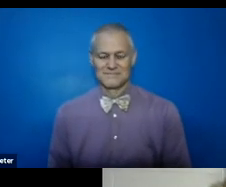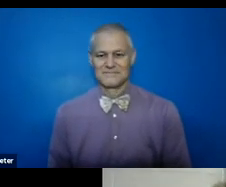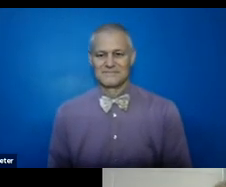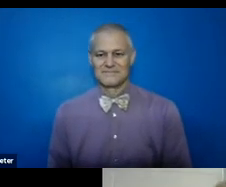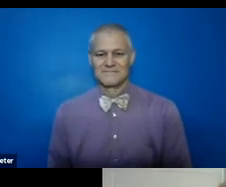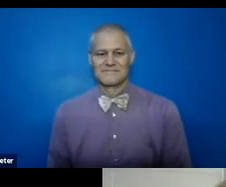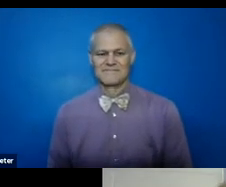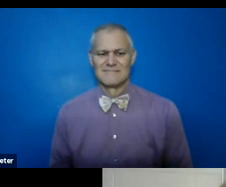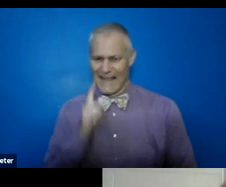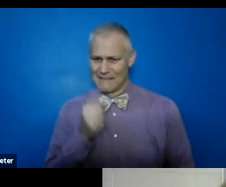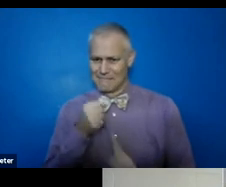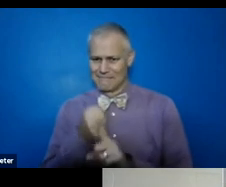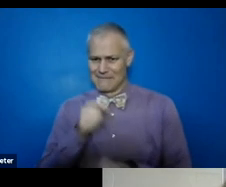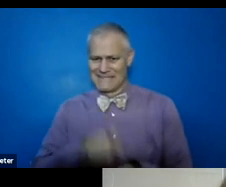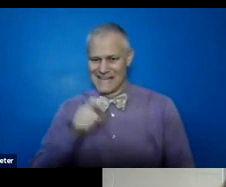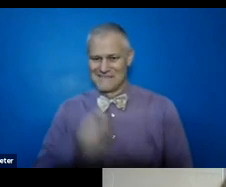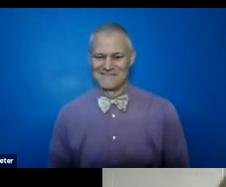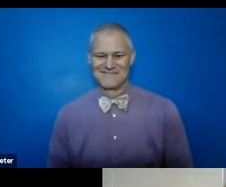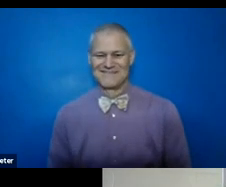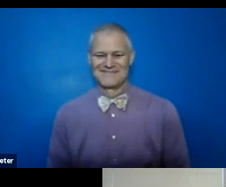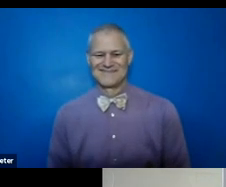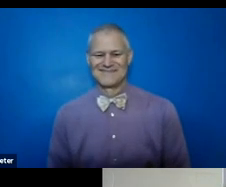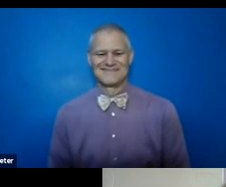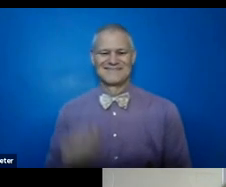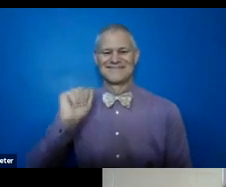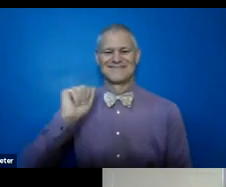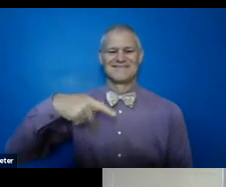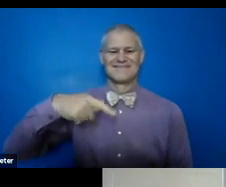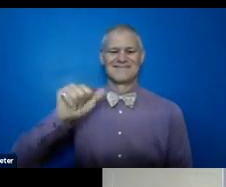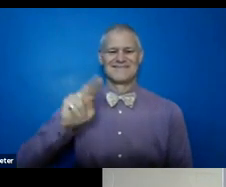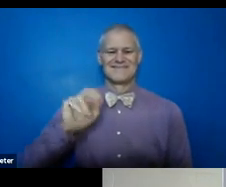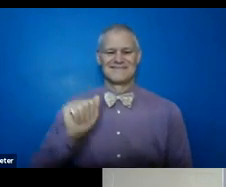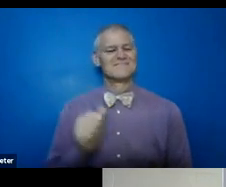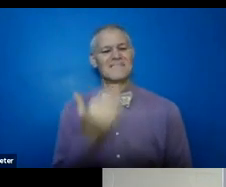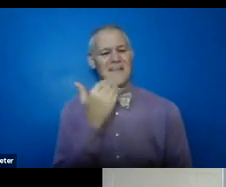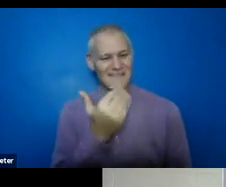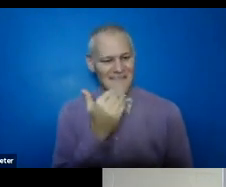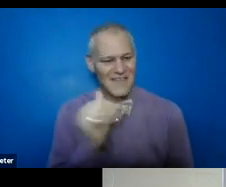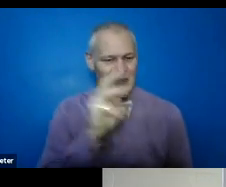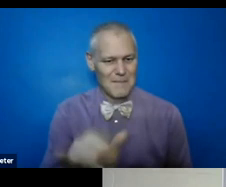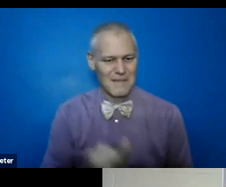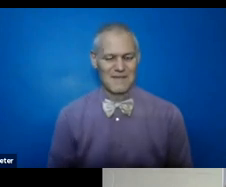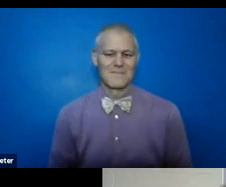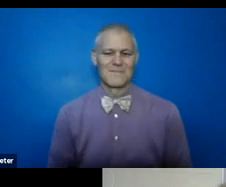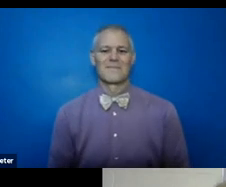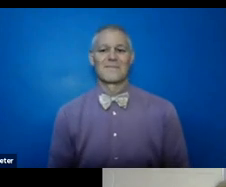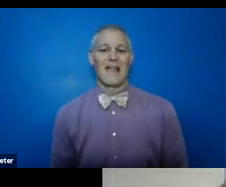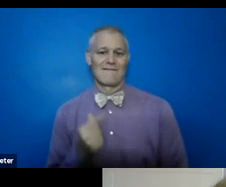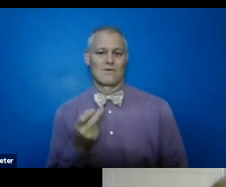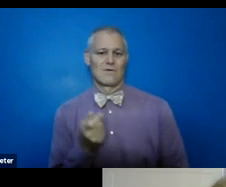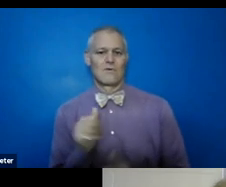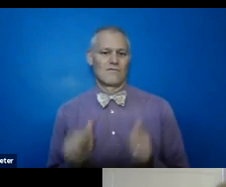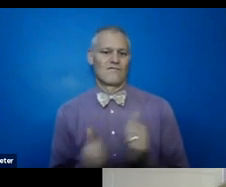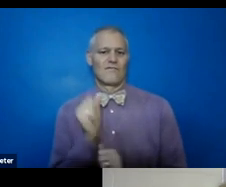think I did hit my time. Great. Thank you so much, Amy. I have a couple of follow-up questions